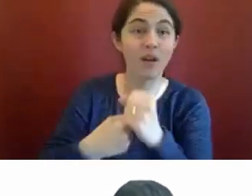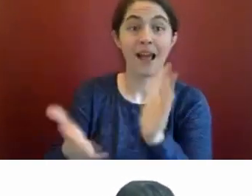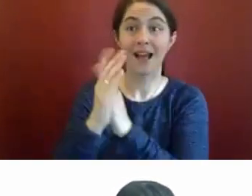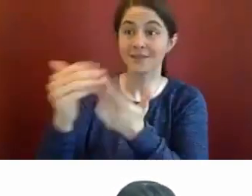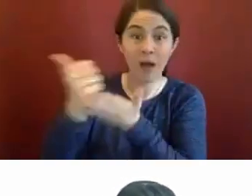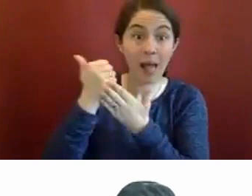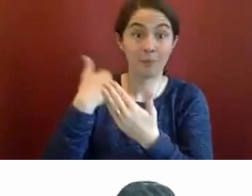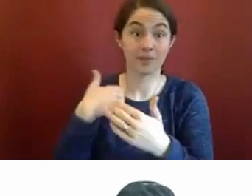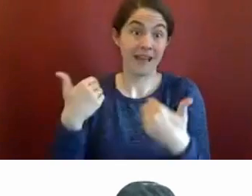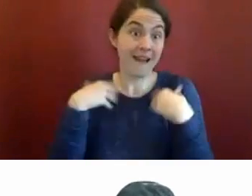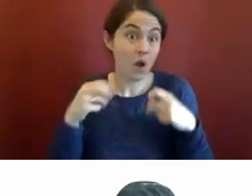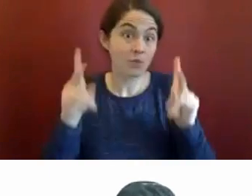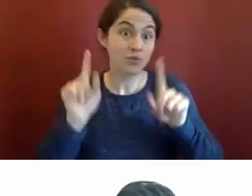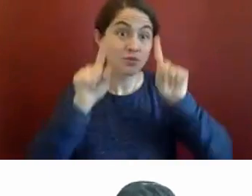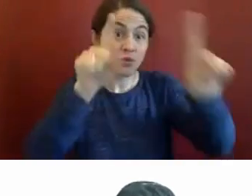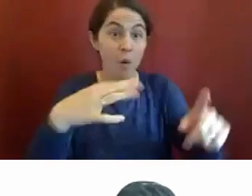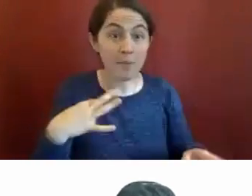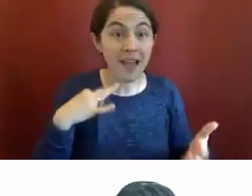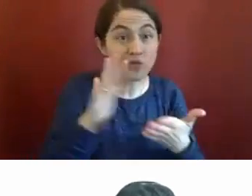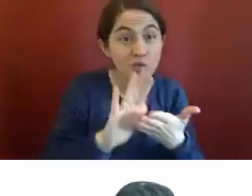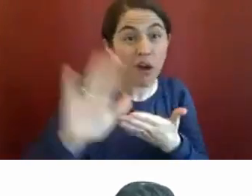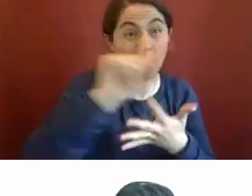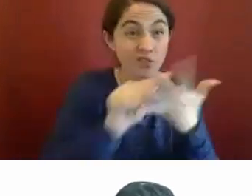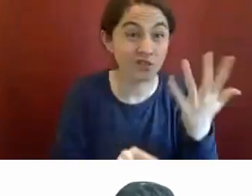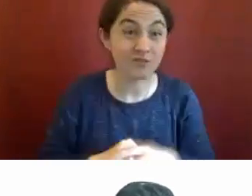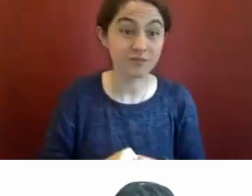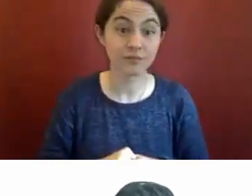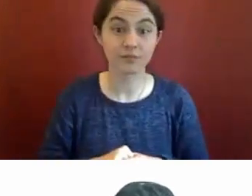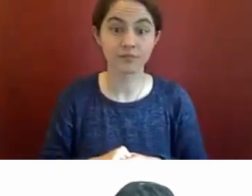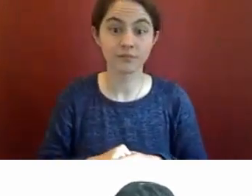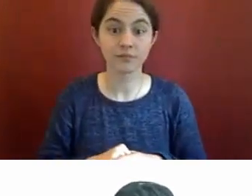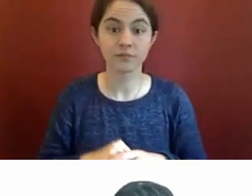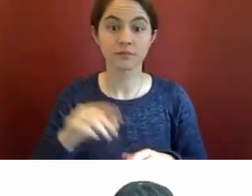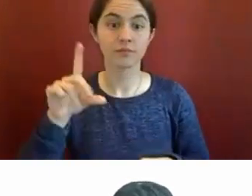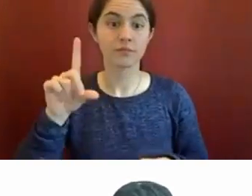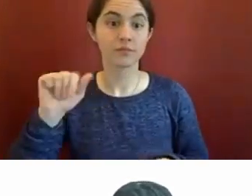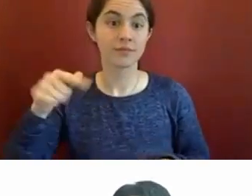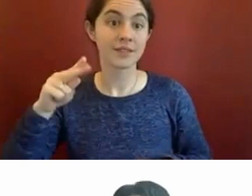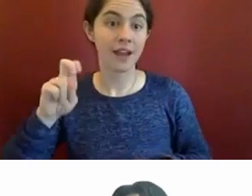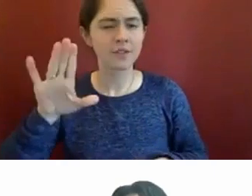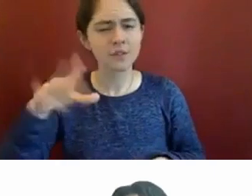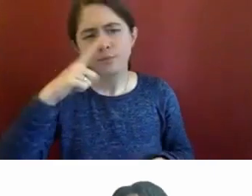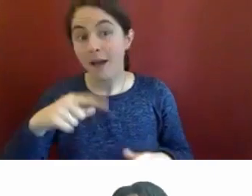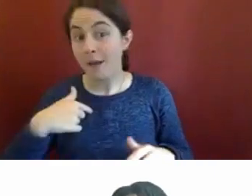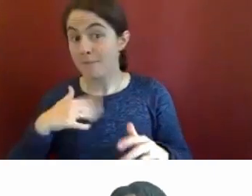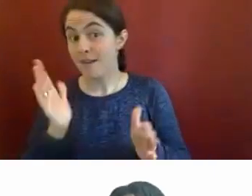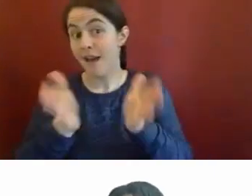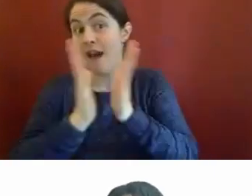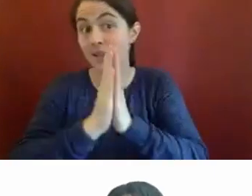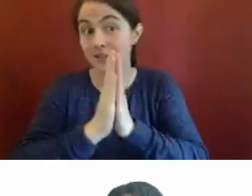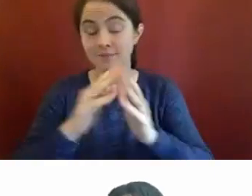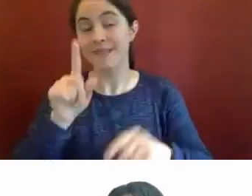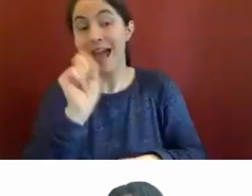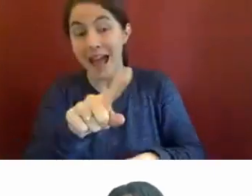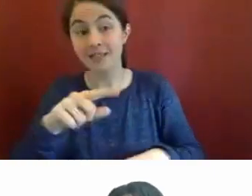Mhm. Can I ask a follow-up question to both you and Nasra in terms of what